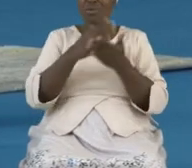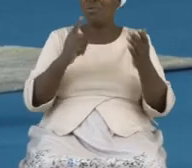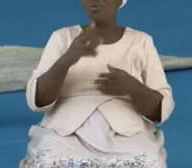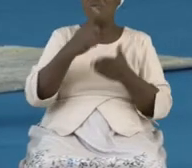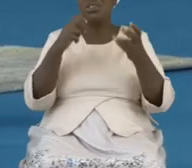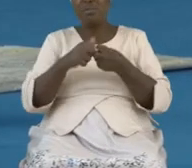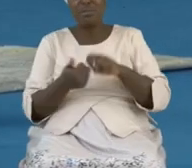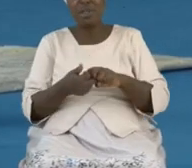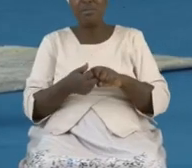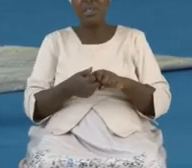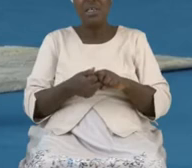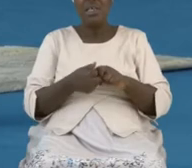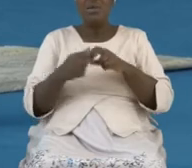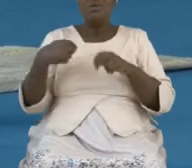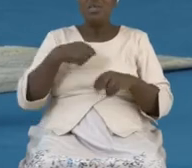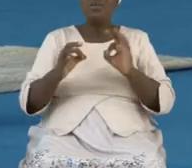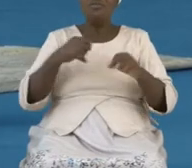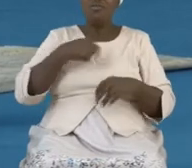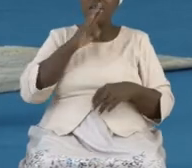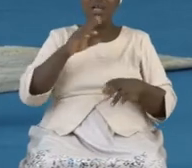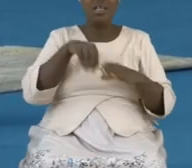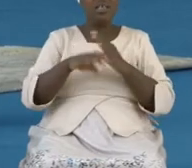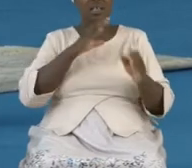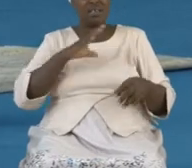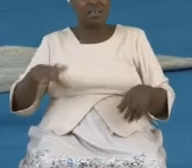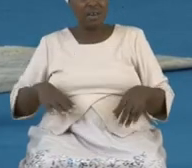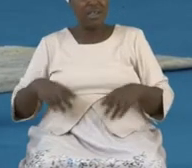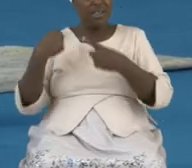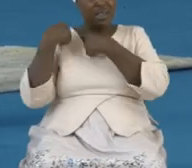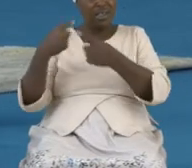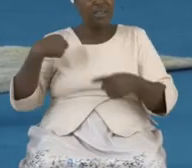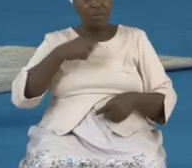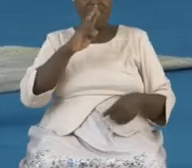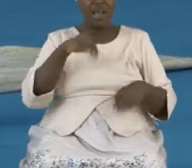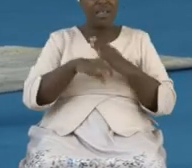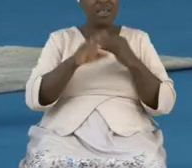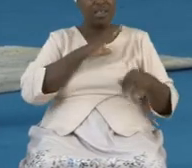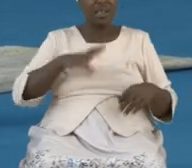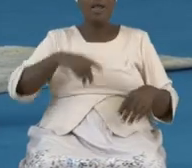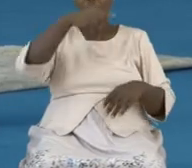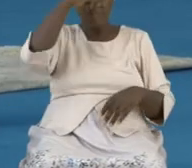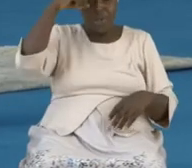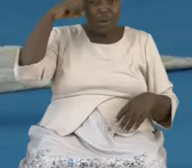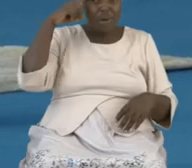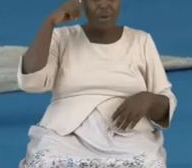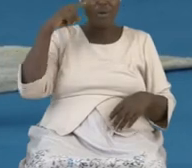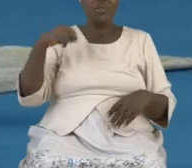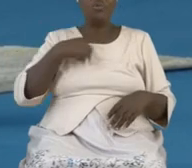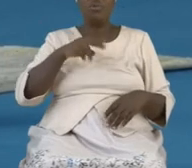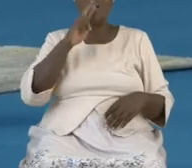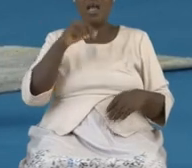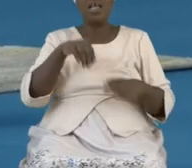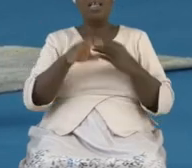If we're in Christ, since we're in Christ, because we're in Christ,